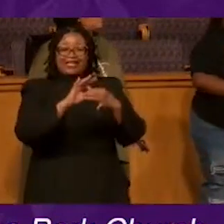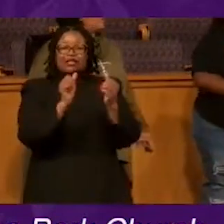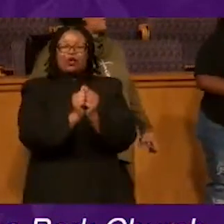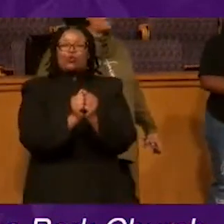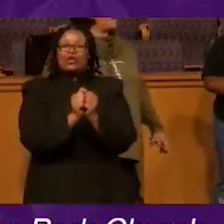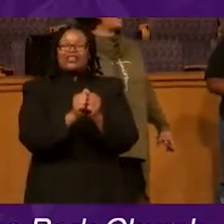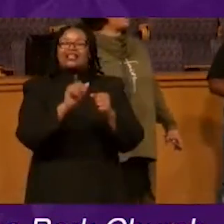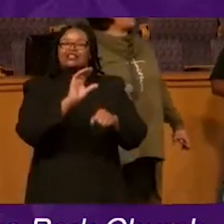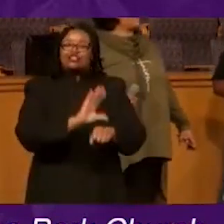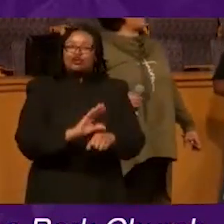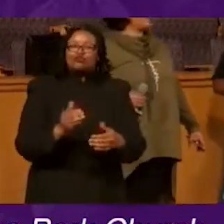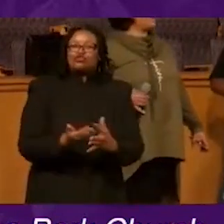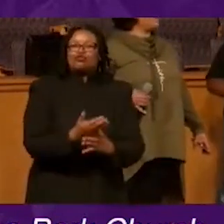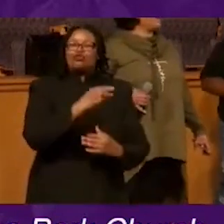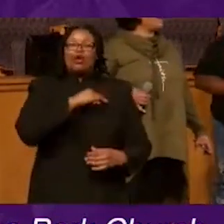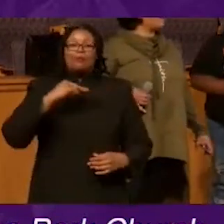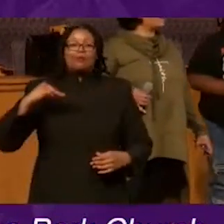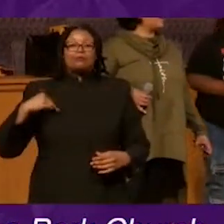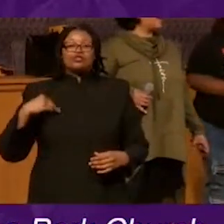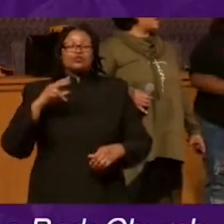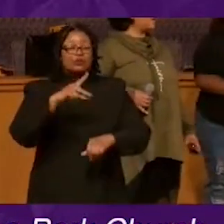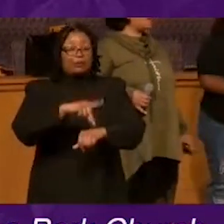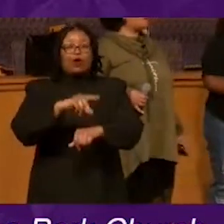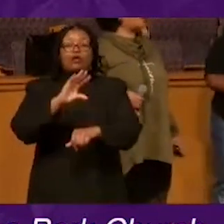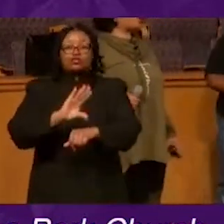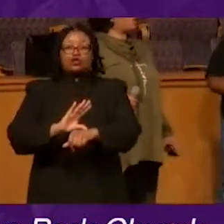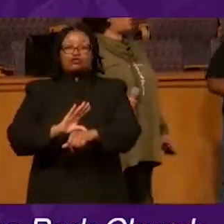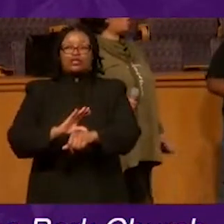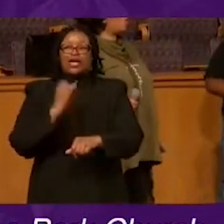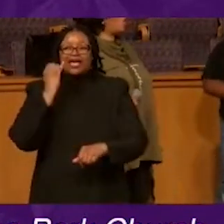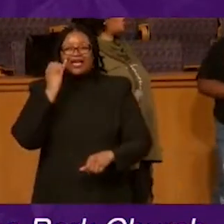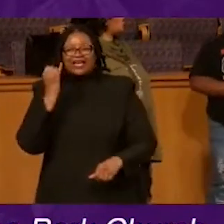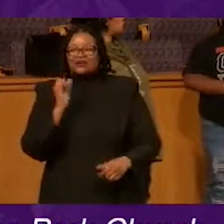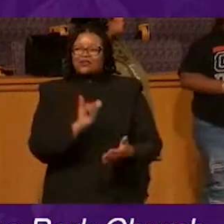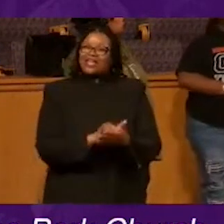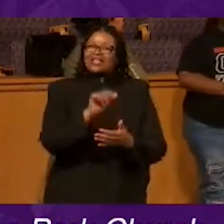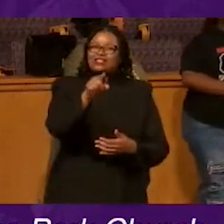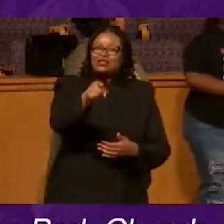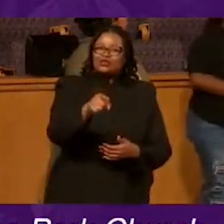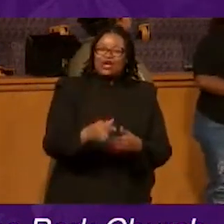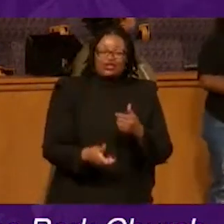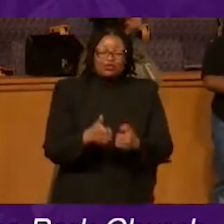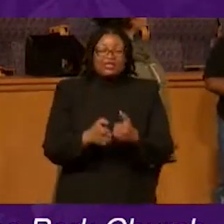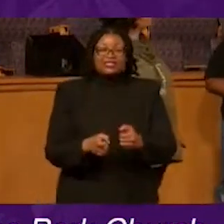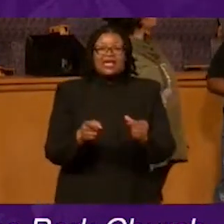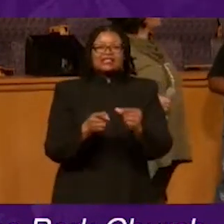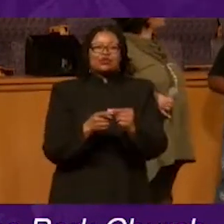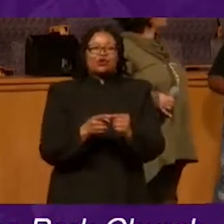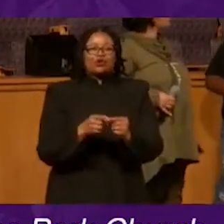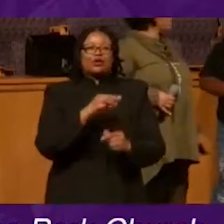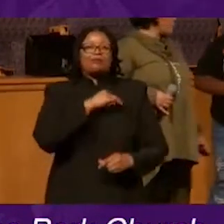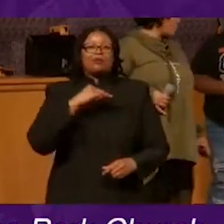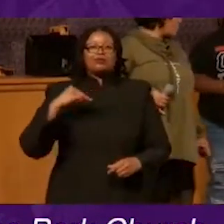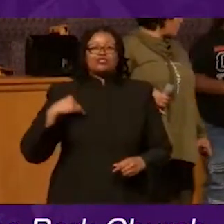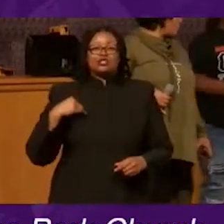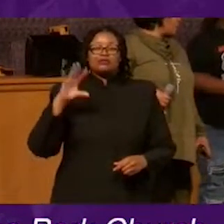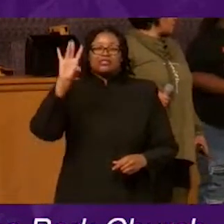way of membership with the Park Church. And if that is you, then you can text the word membership